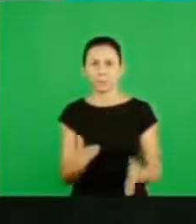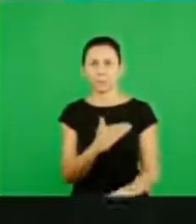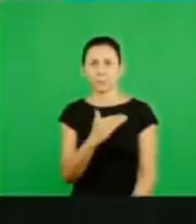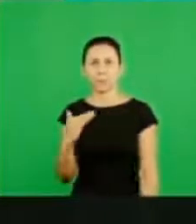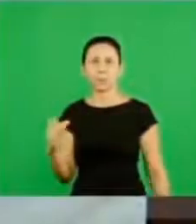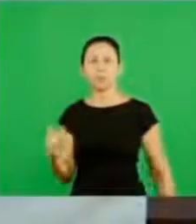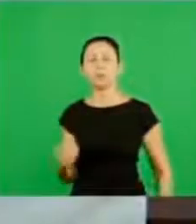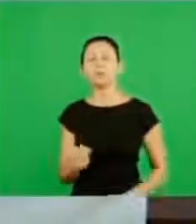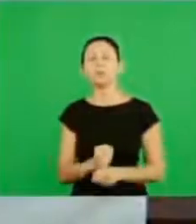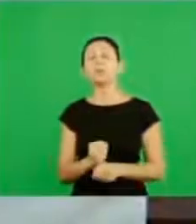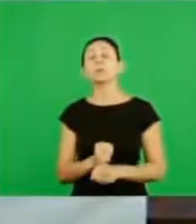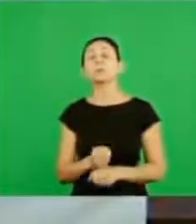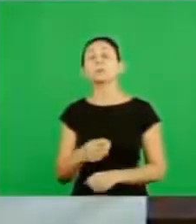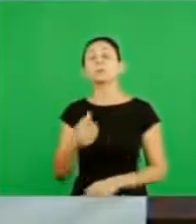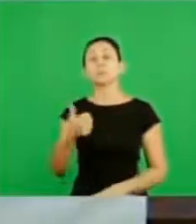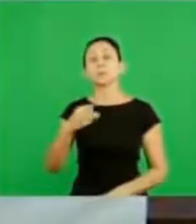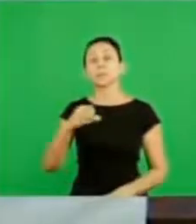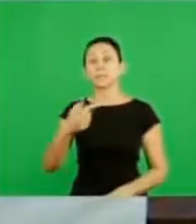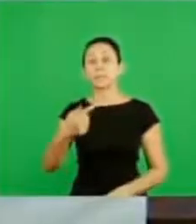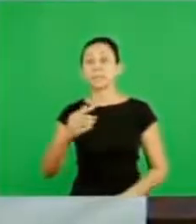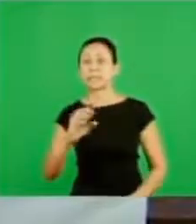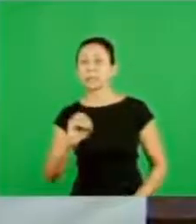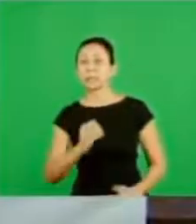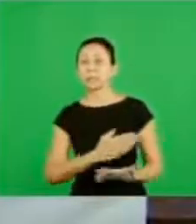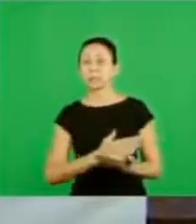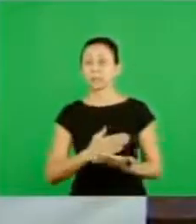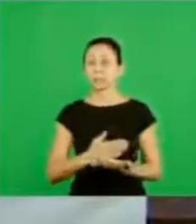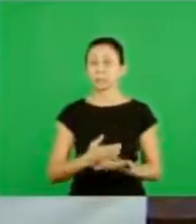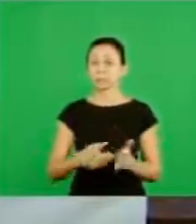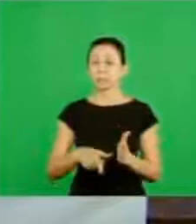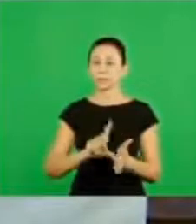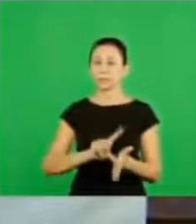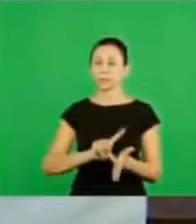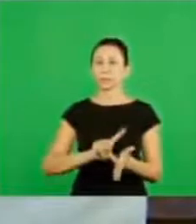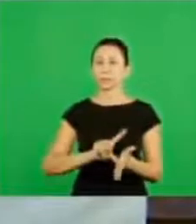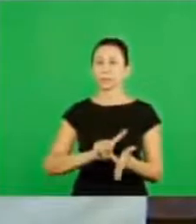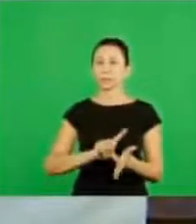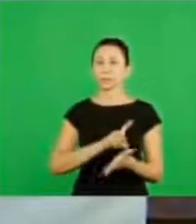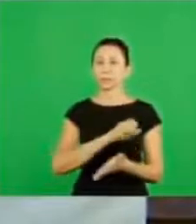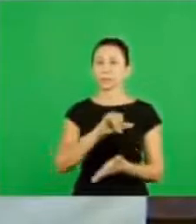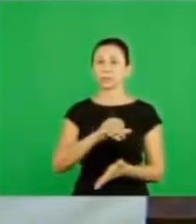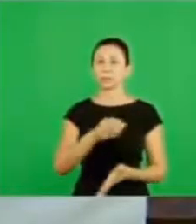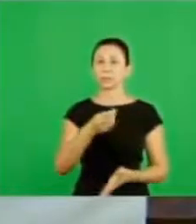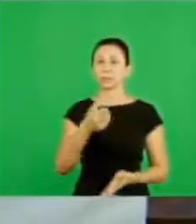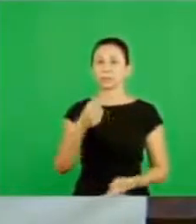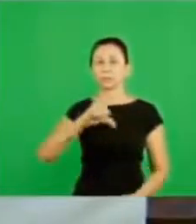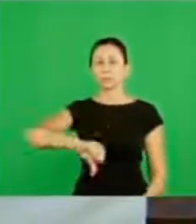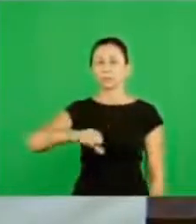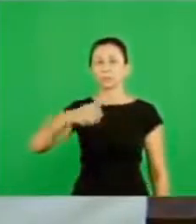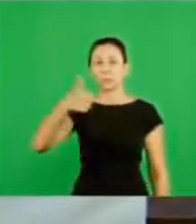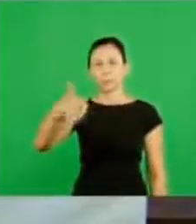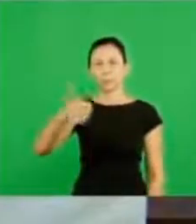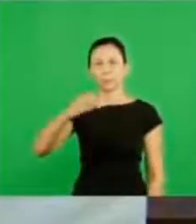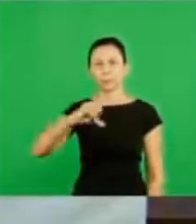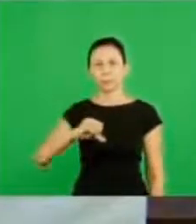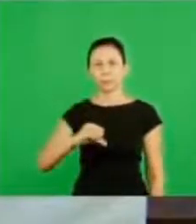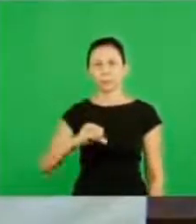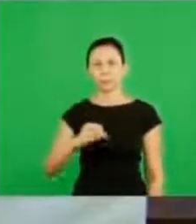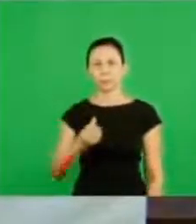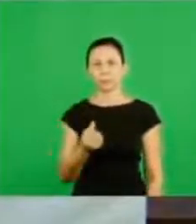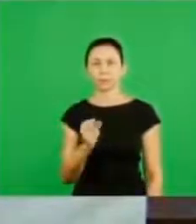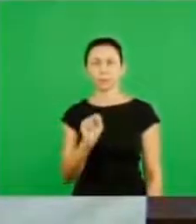have disappeared in the last 50 years. More than 1,000 living creatures have become extinct in the